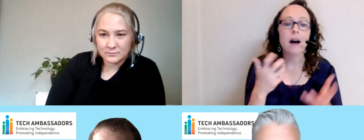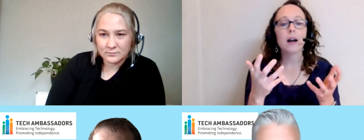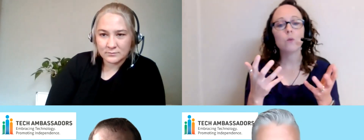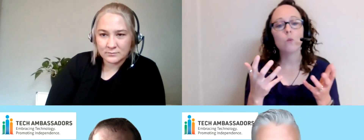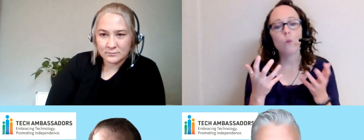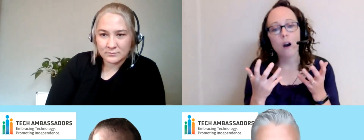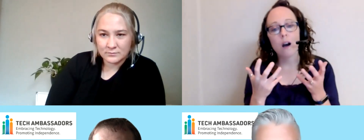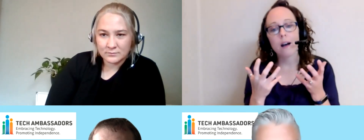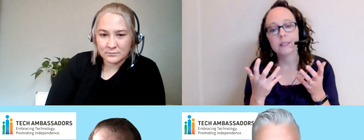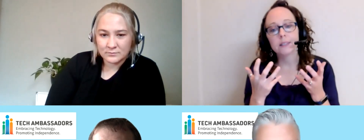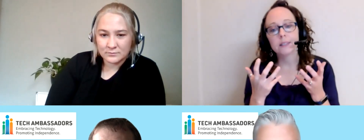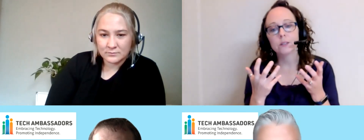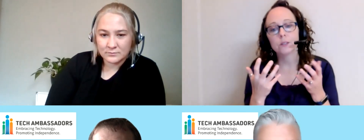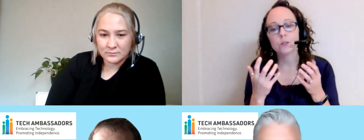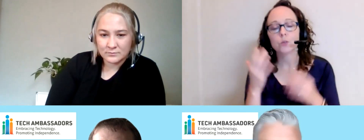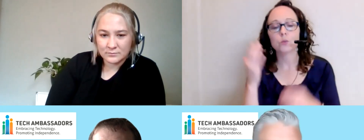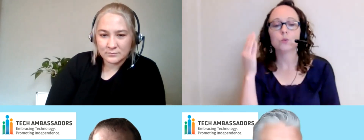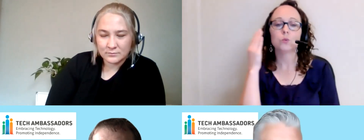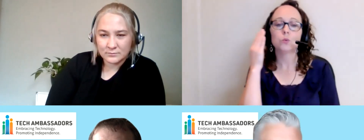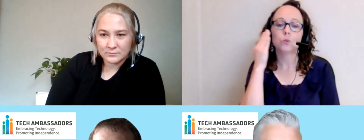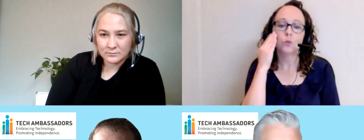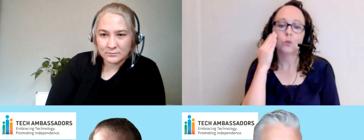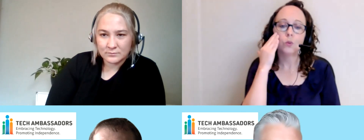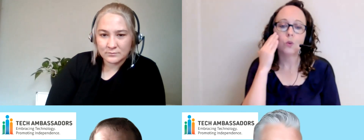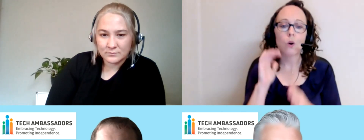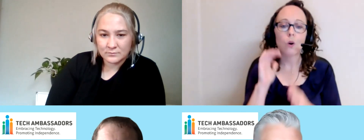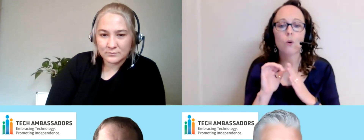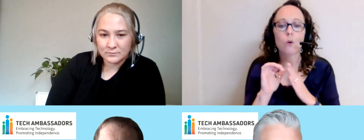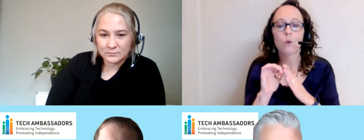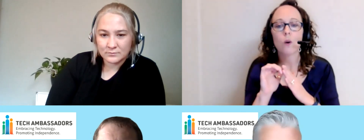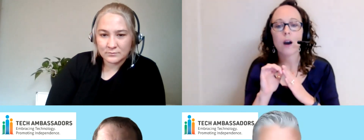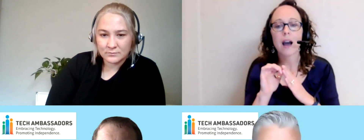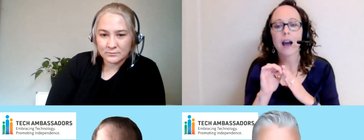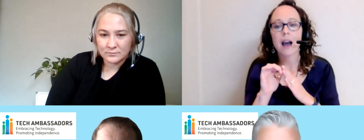how the program works.